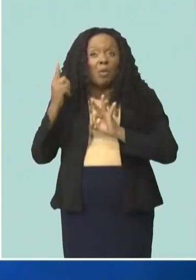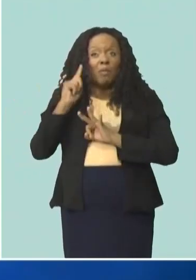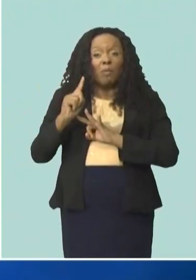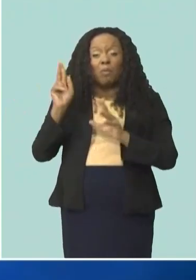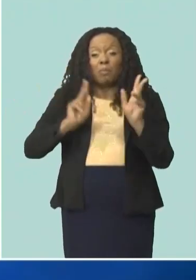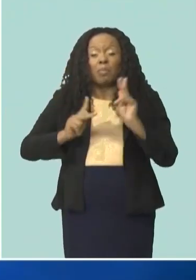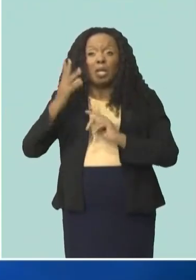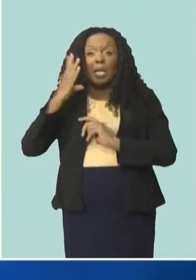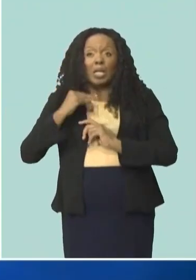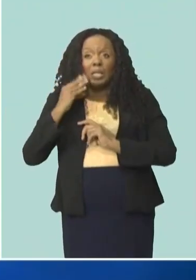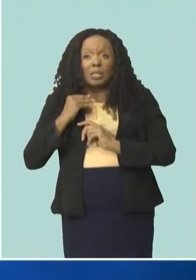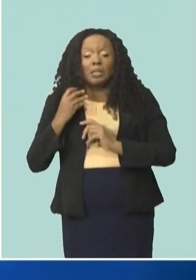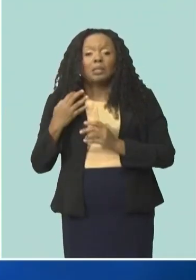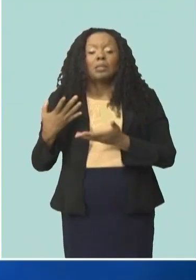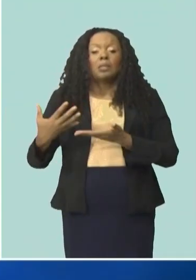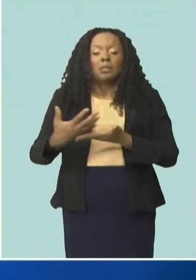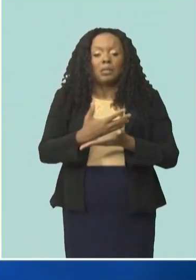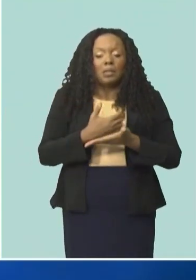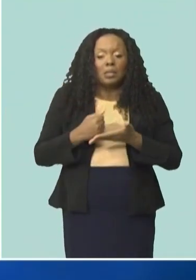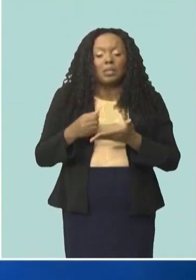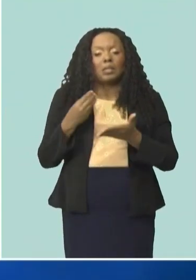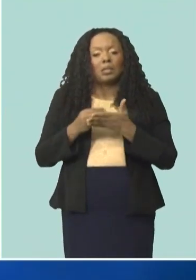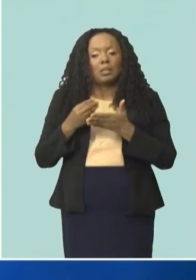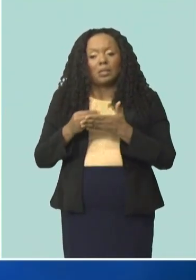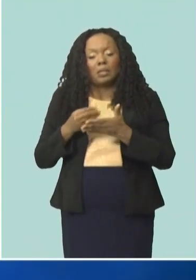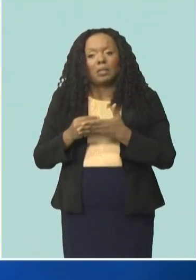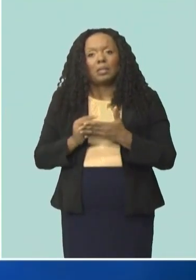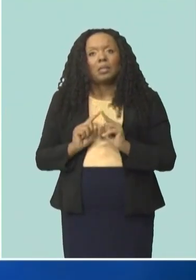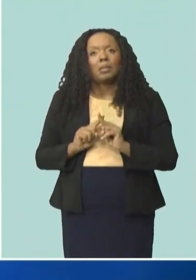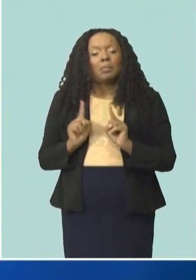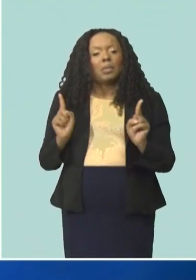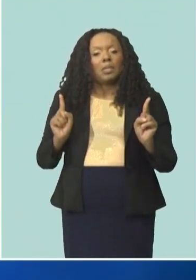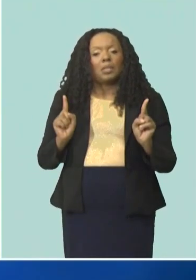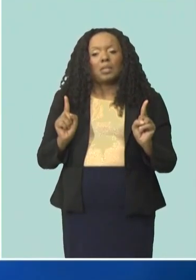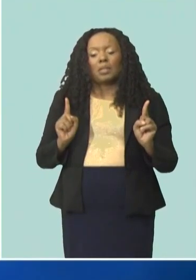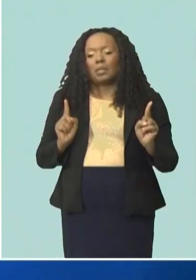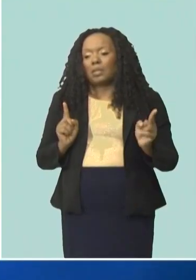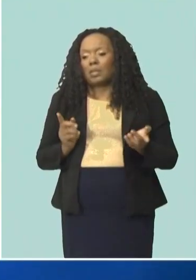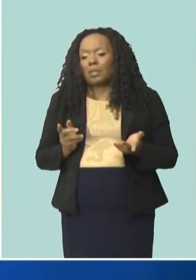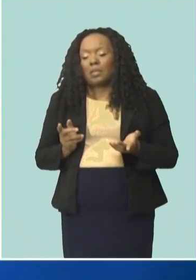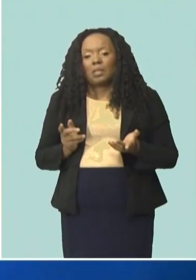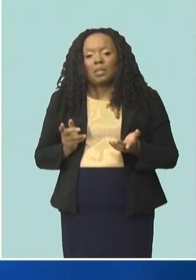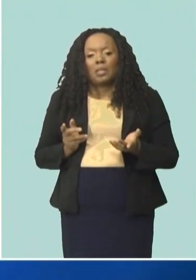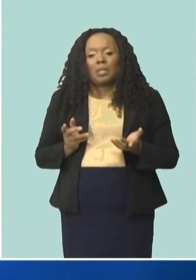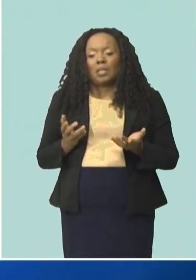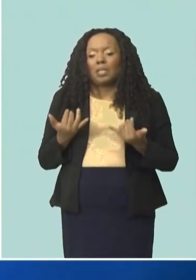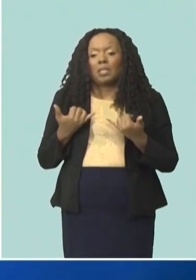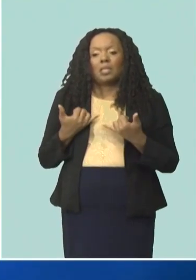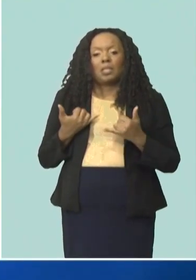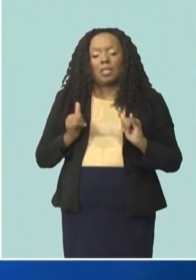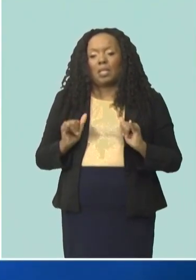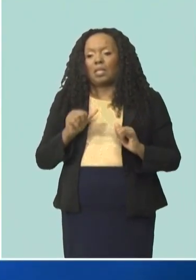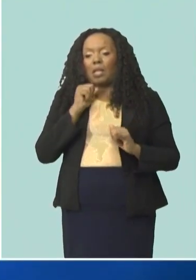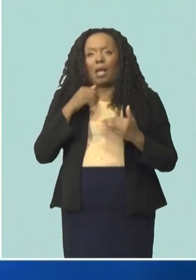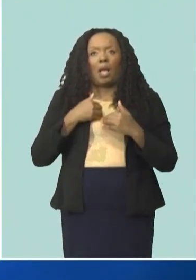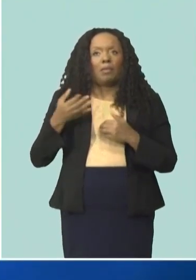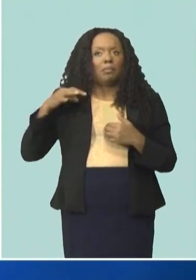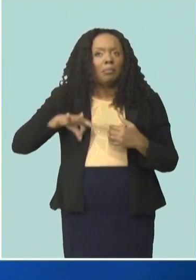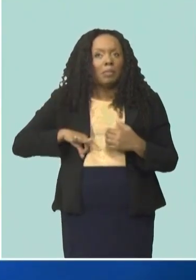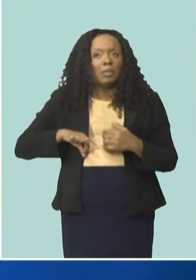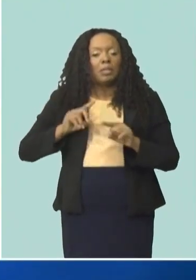are currently collecting this levy on behalf of government, yet they remain outside of the TDA framework. This is